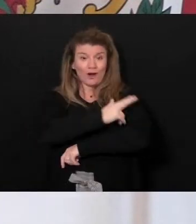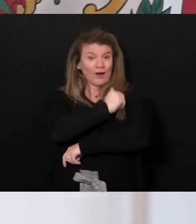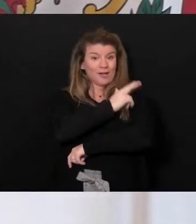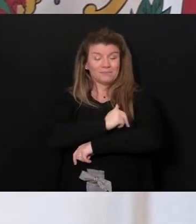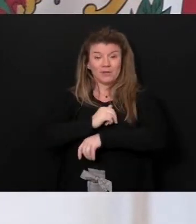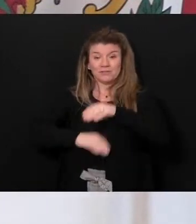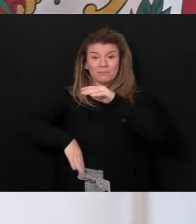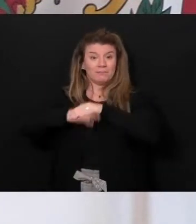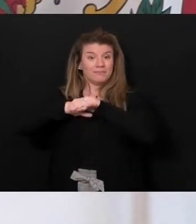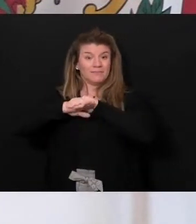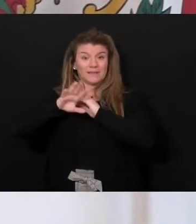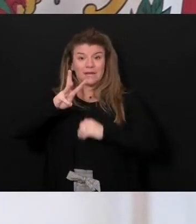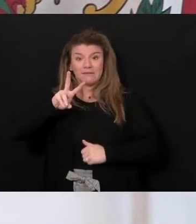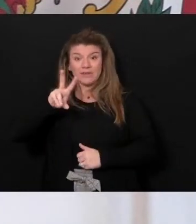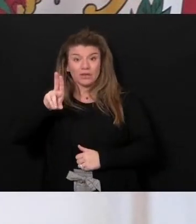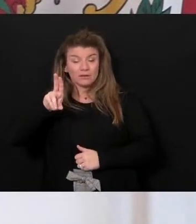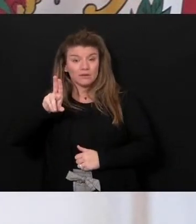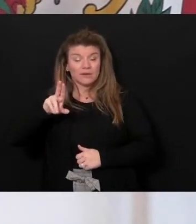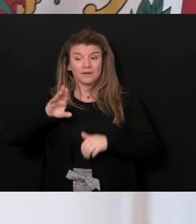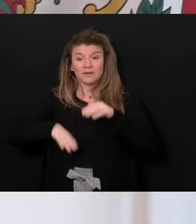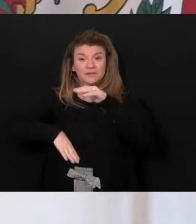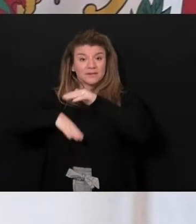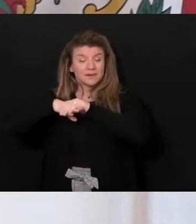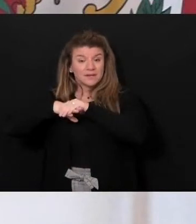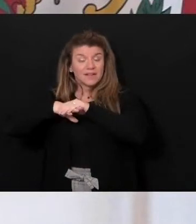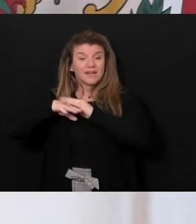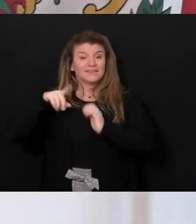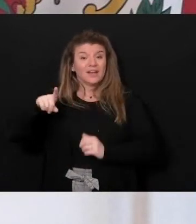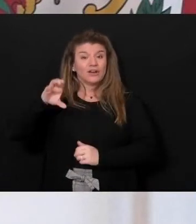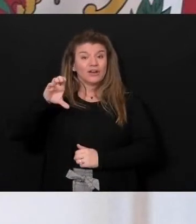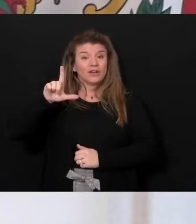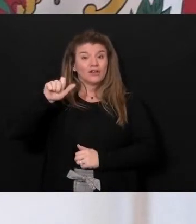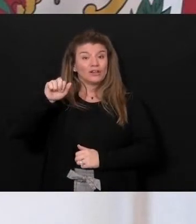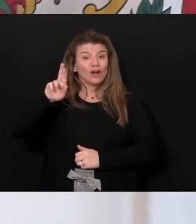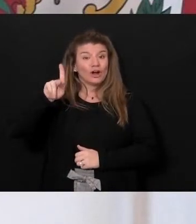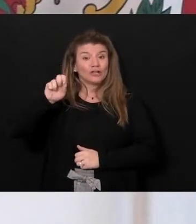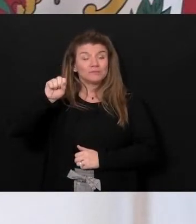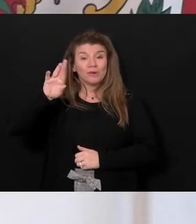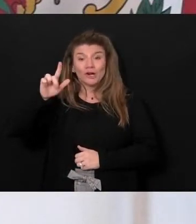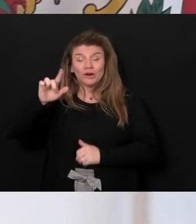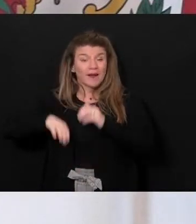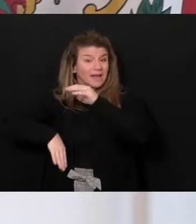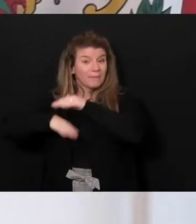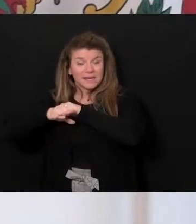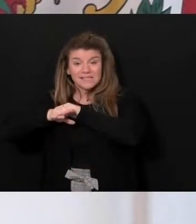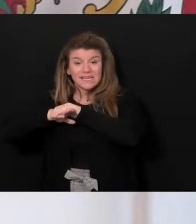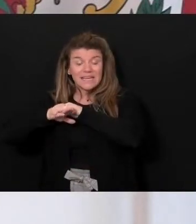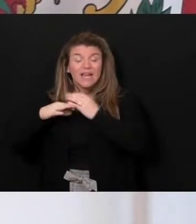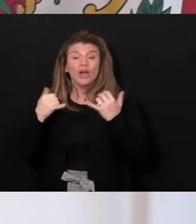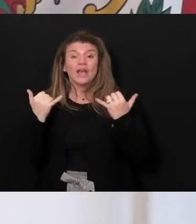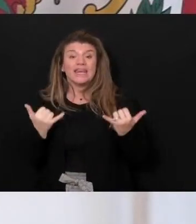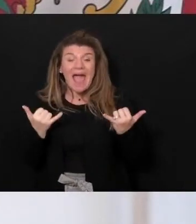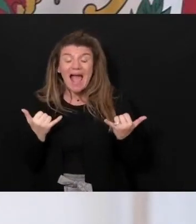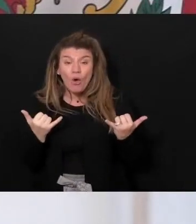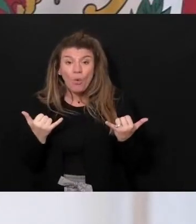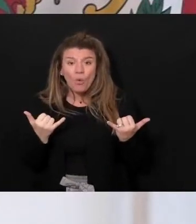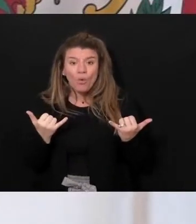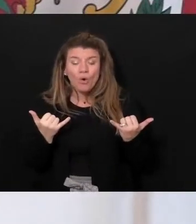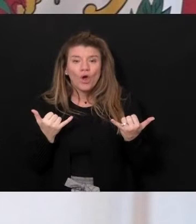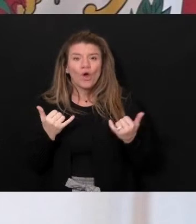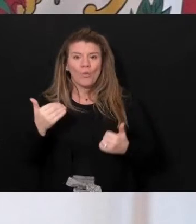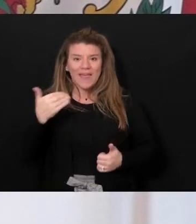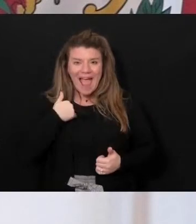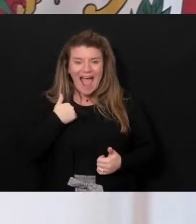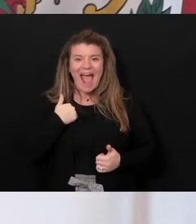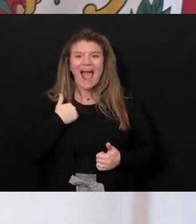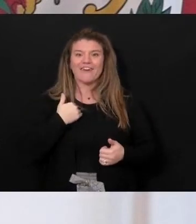at WVU and at the United Hospital Center in Clarksburg. And now, lo and behold, we have the